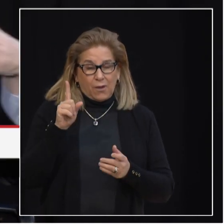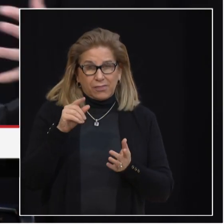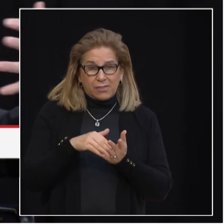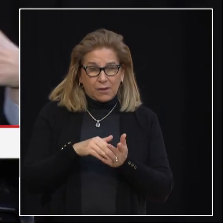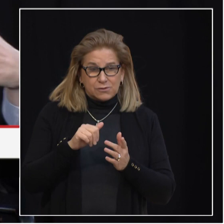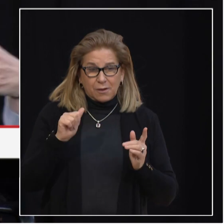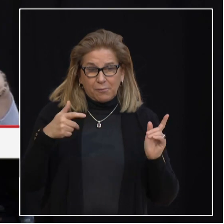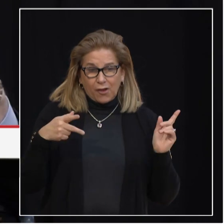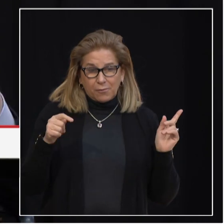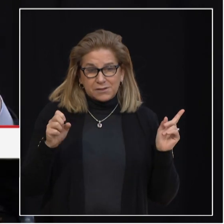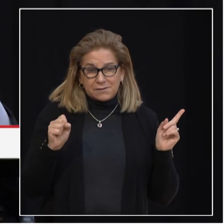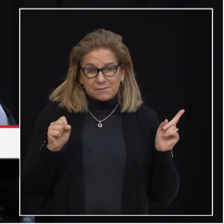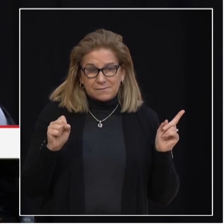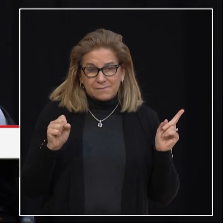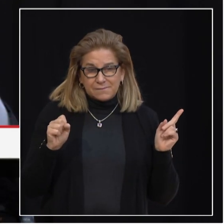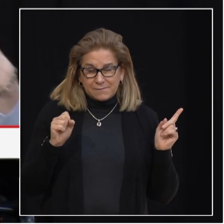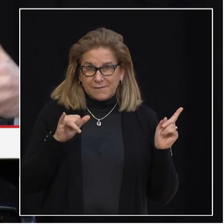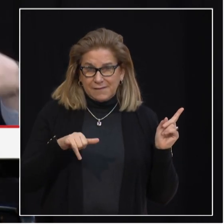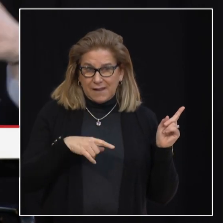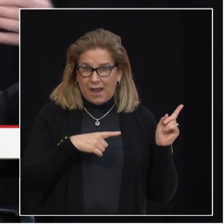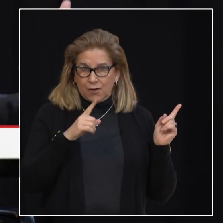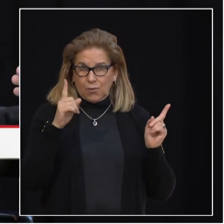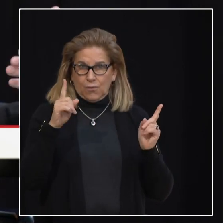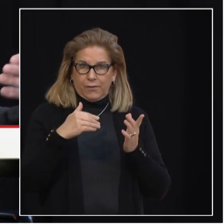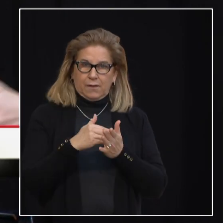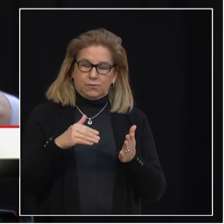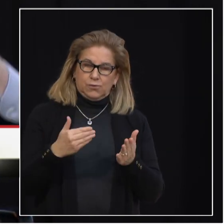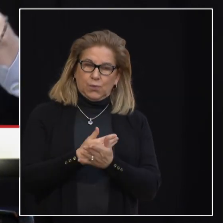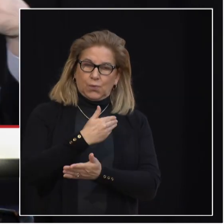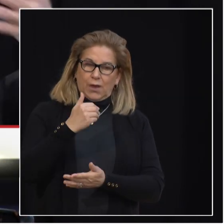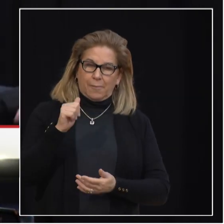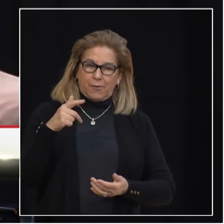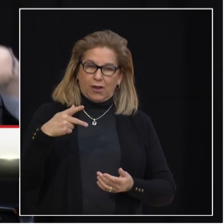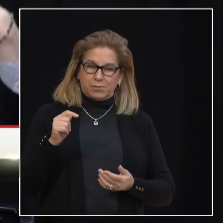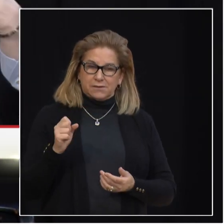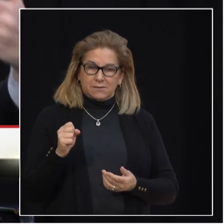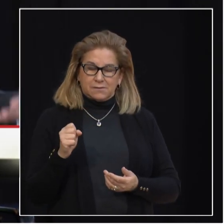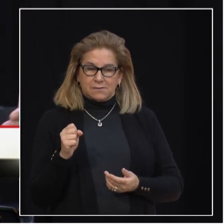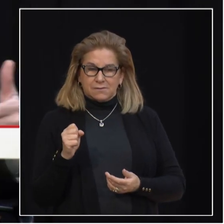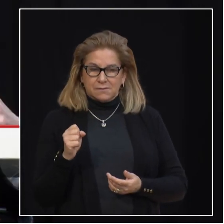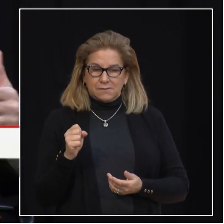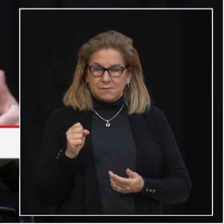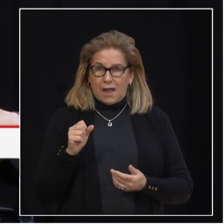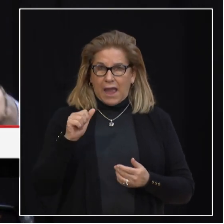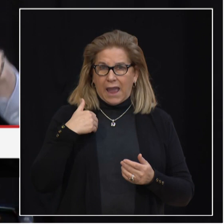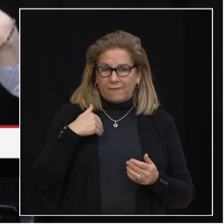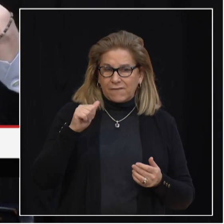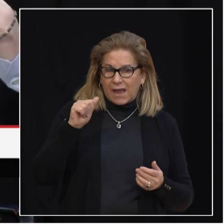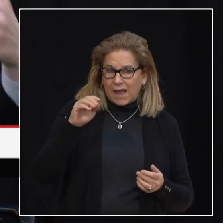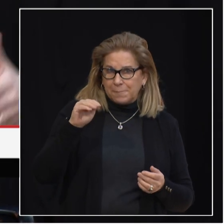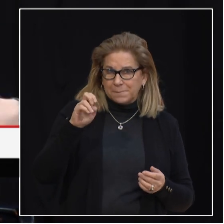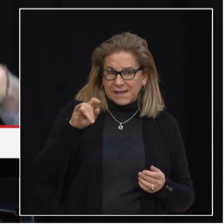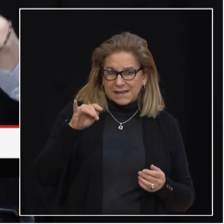ratio really leaves lots of room to layer in residential, and